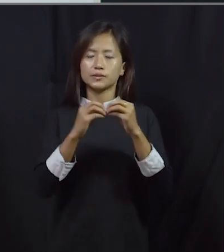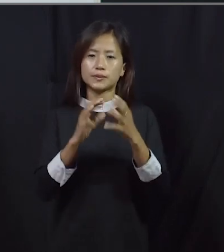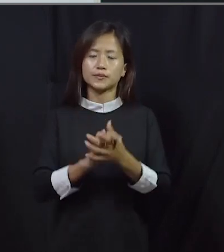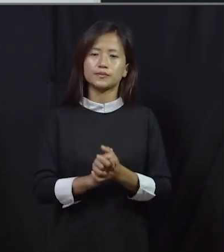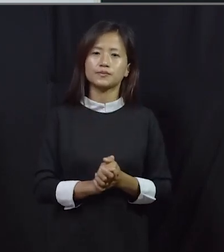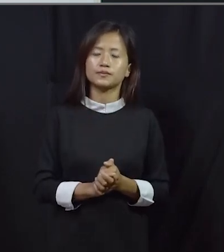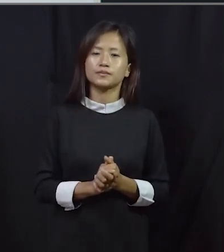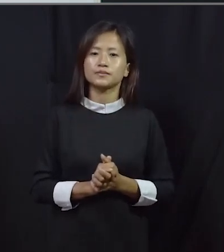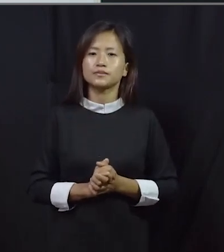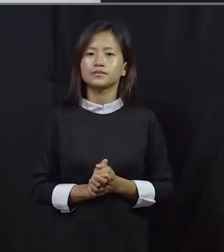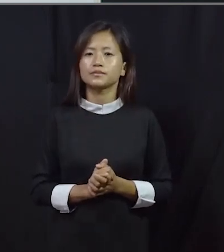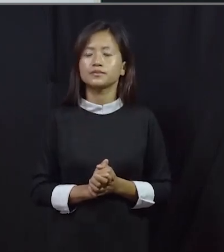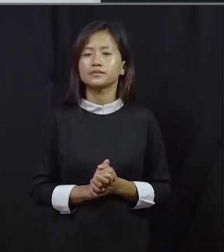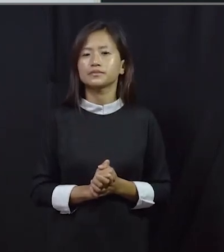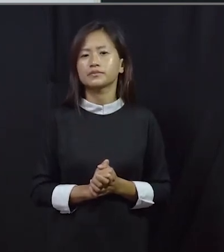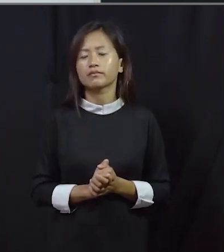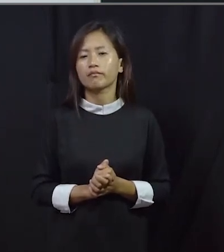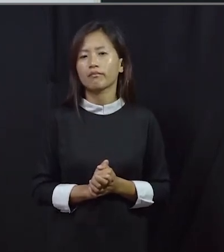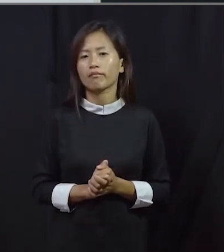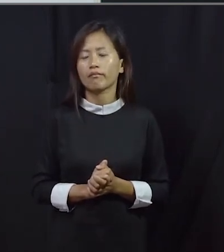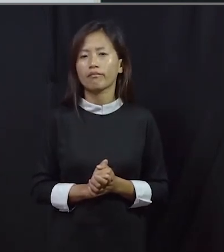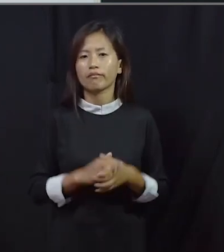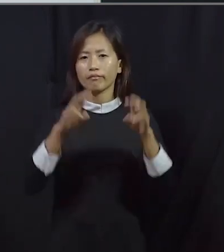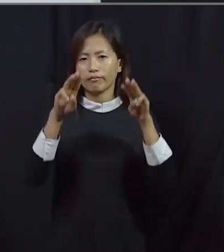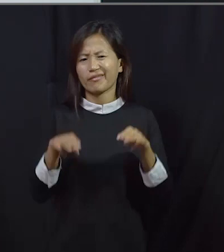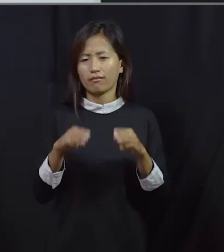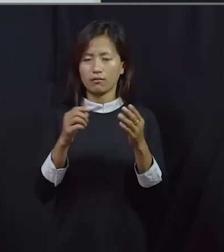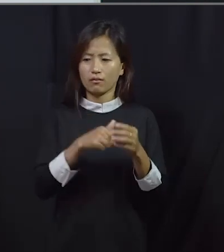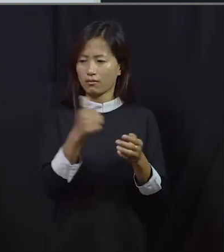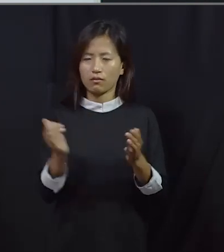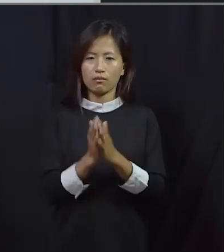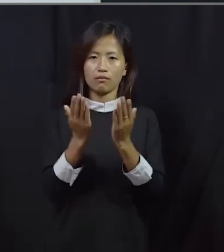amount of substance. Or they might, in some other book, you might get